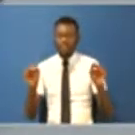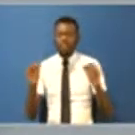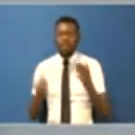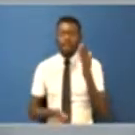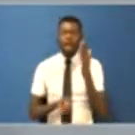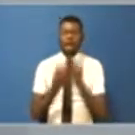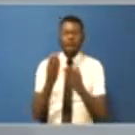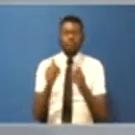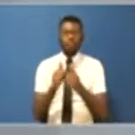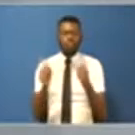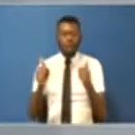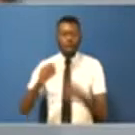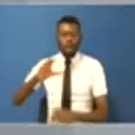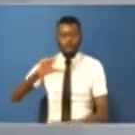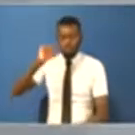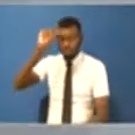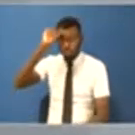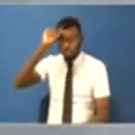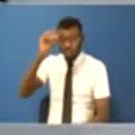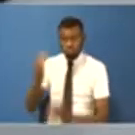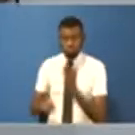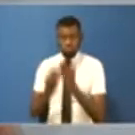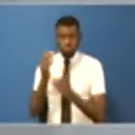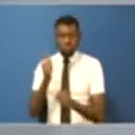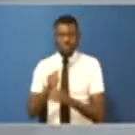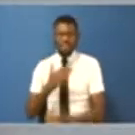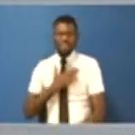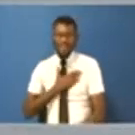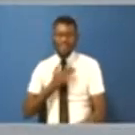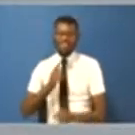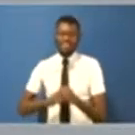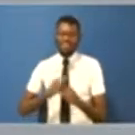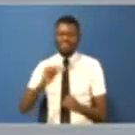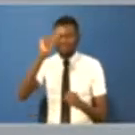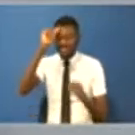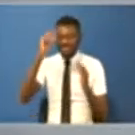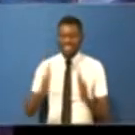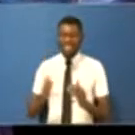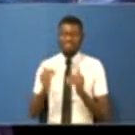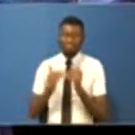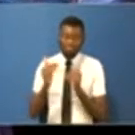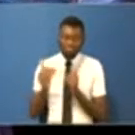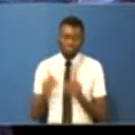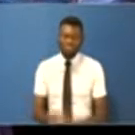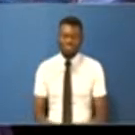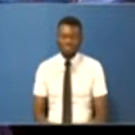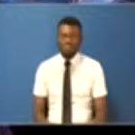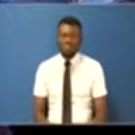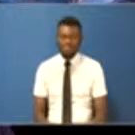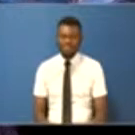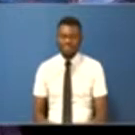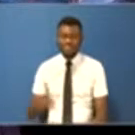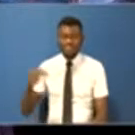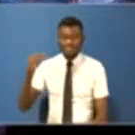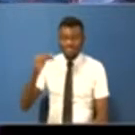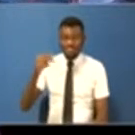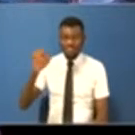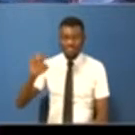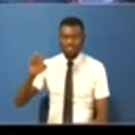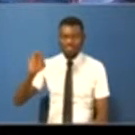place with the county government and that's what i'll do when i become governor mr hammond growl